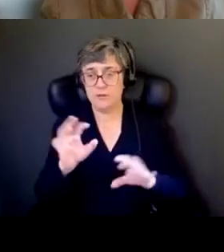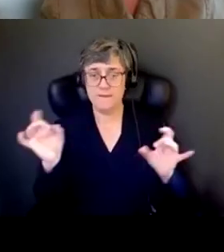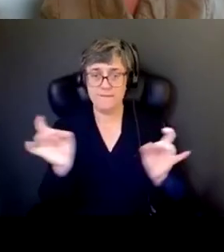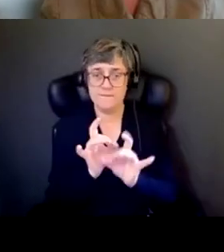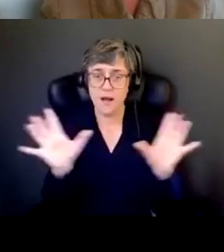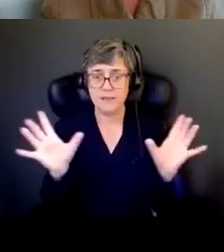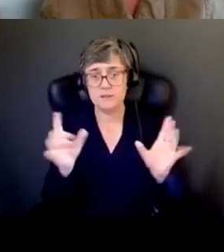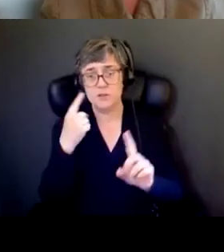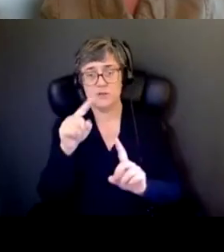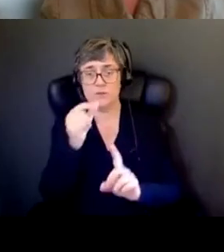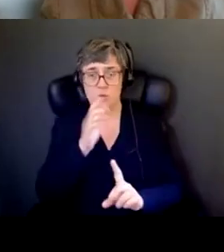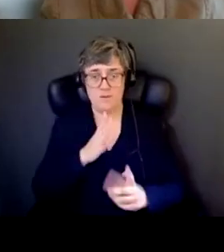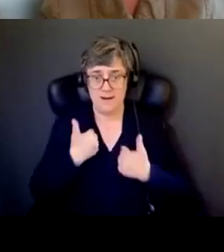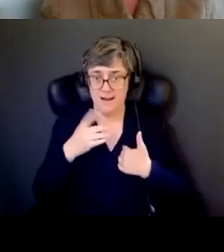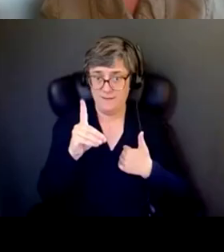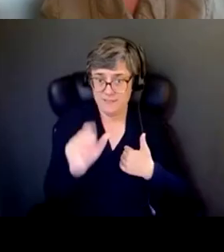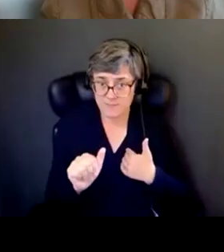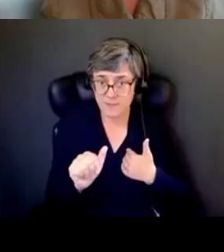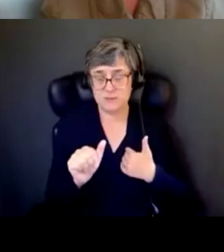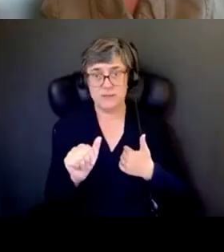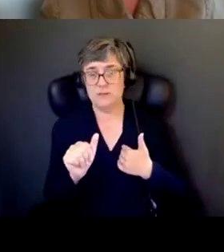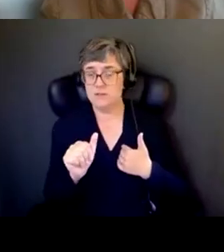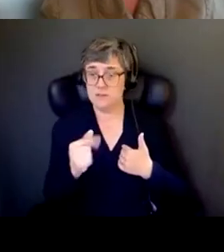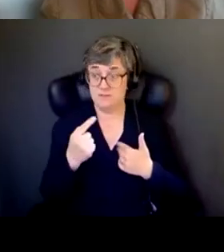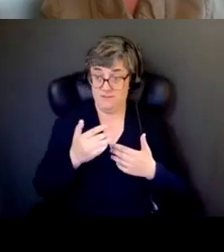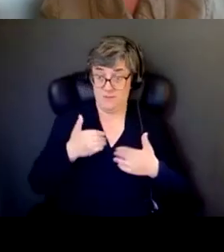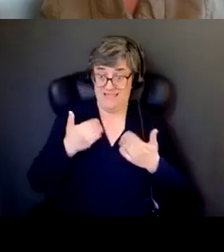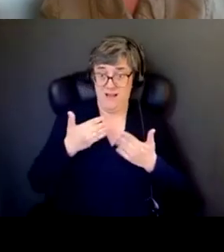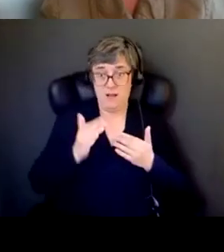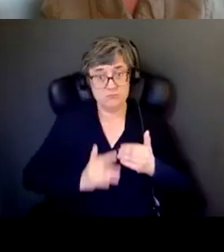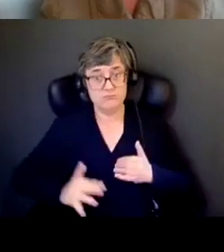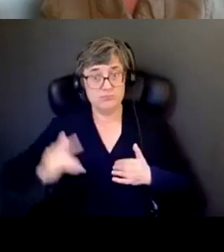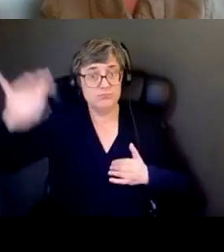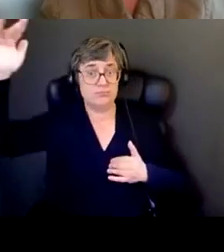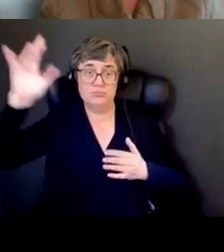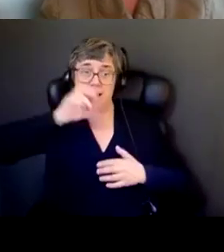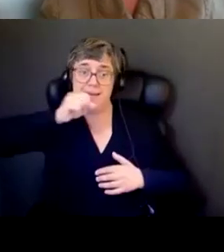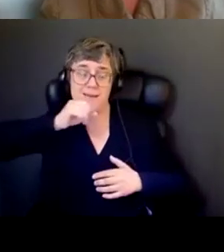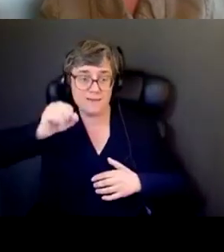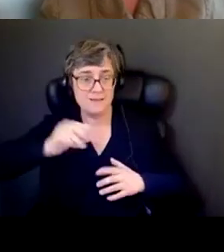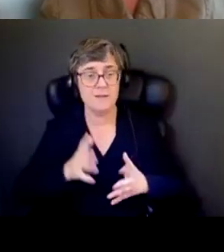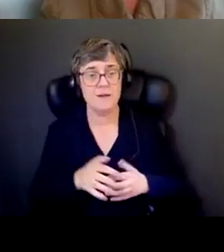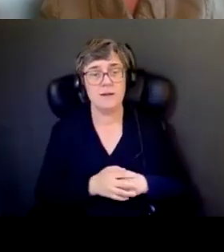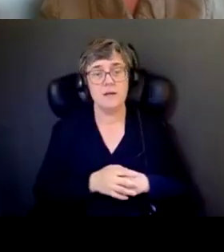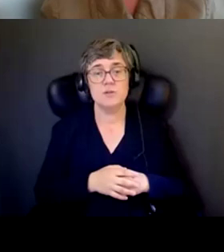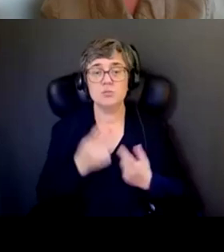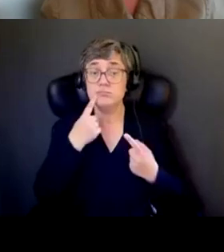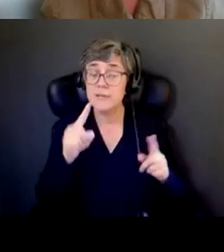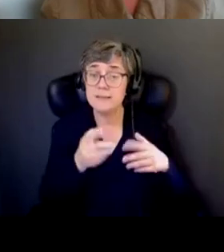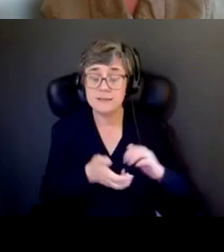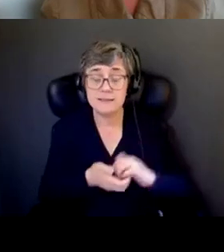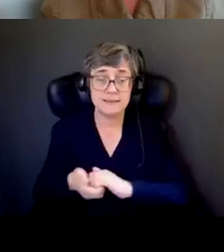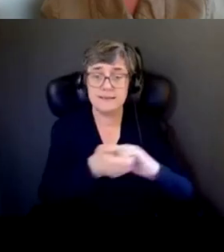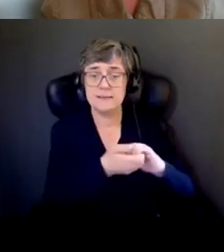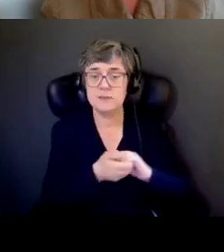shared understanding, as Amy already said. I would apologies, I got my colleagues mixed up, but I was going to say a shared